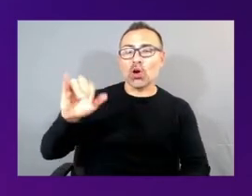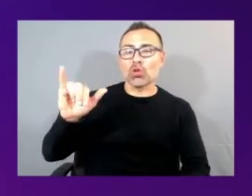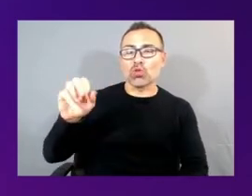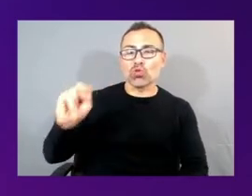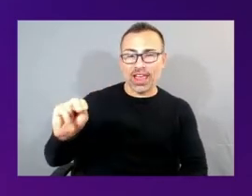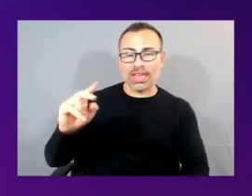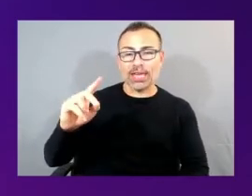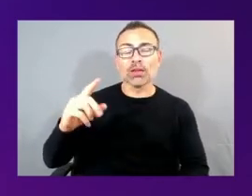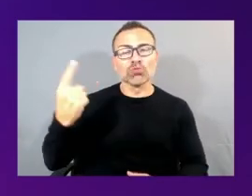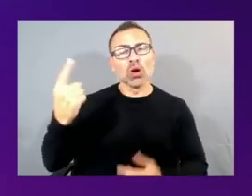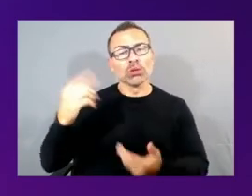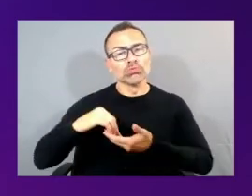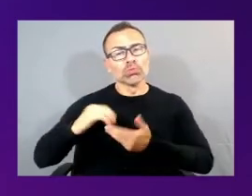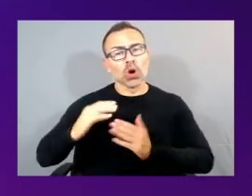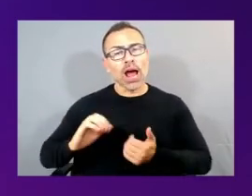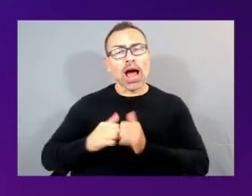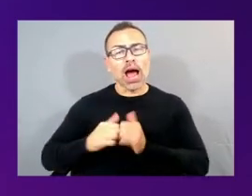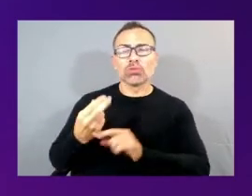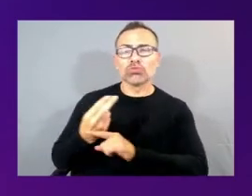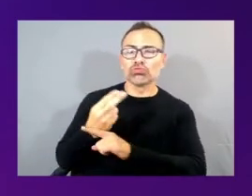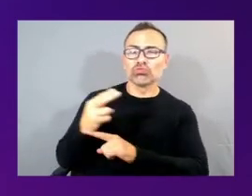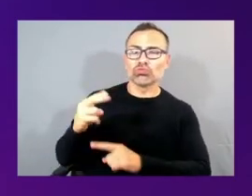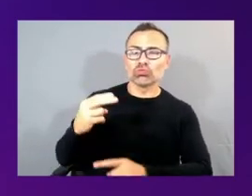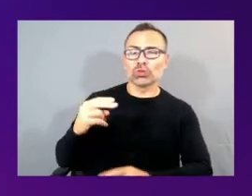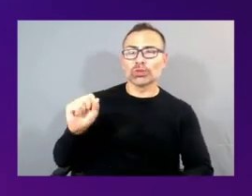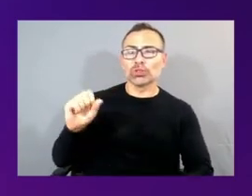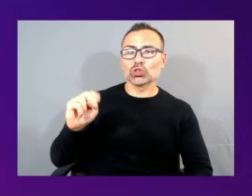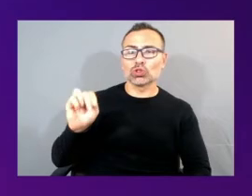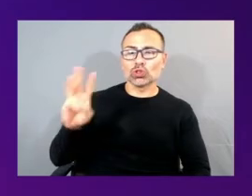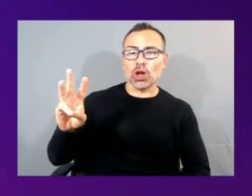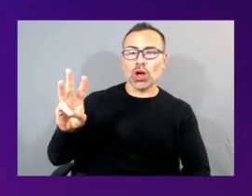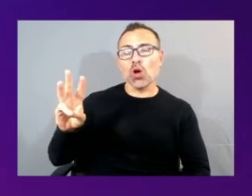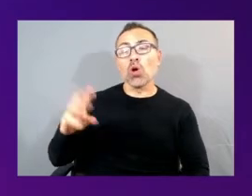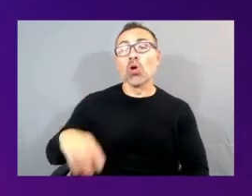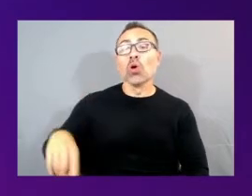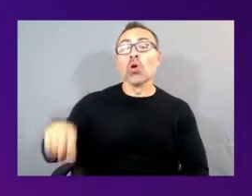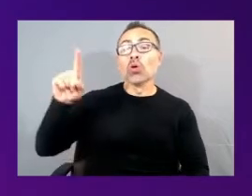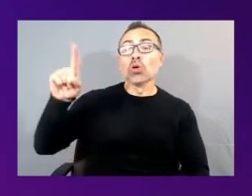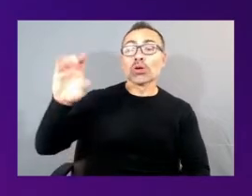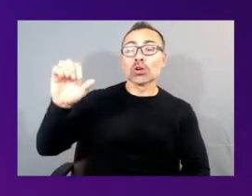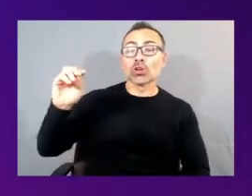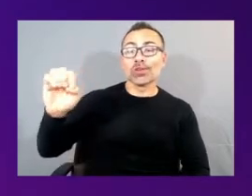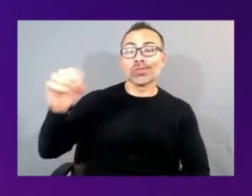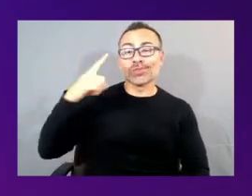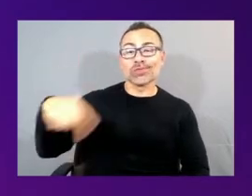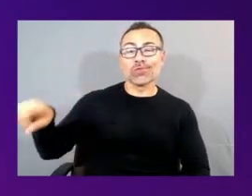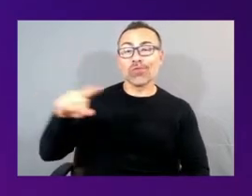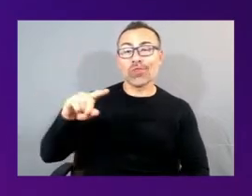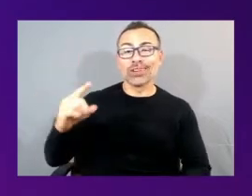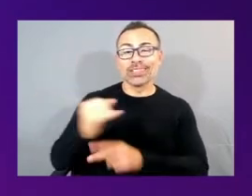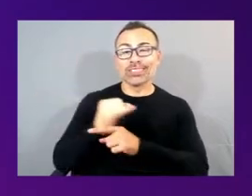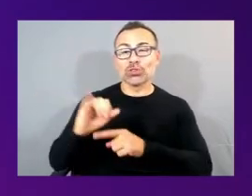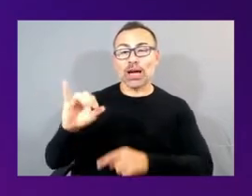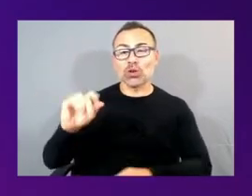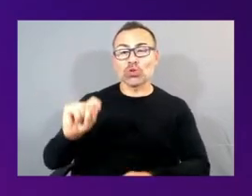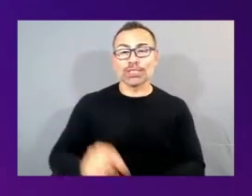use Snowcone and CloudRail software for an industrial IoT use case.